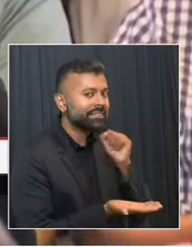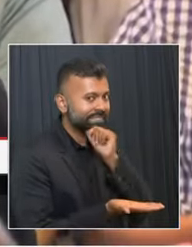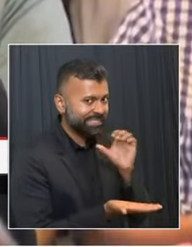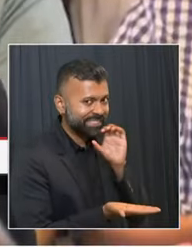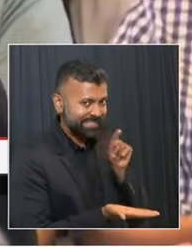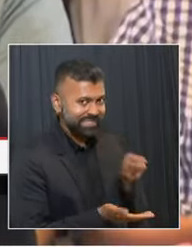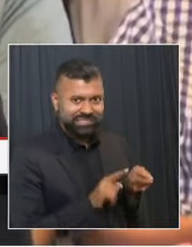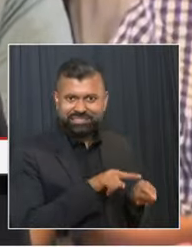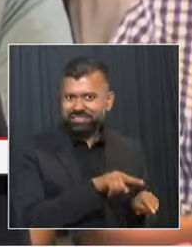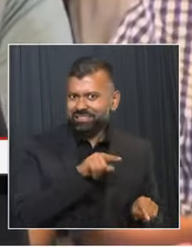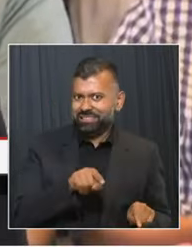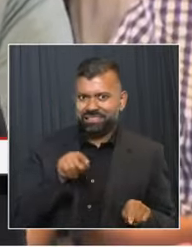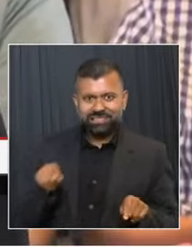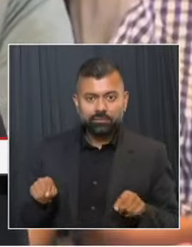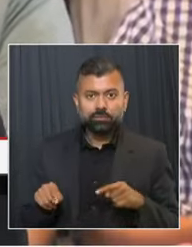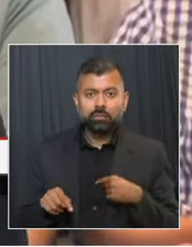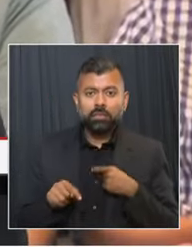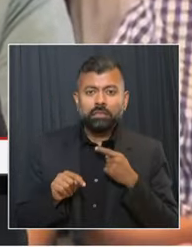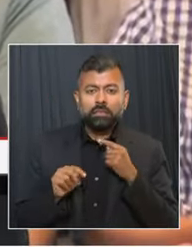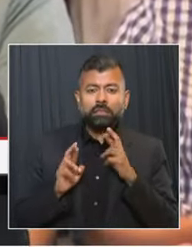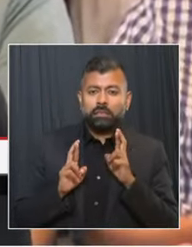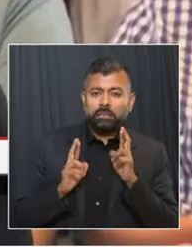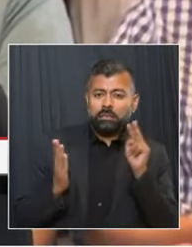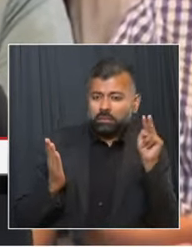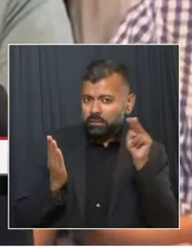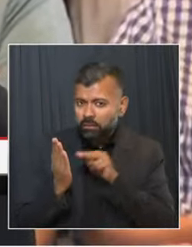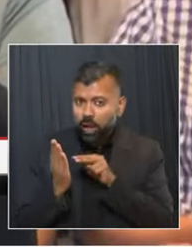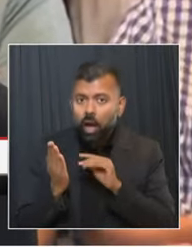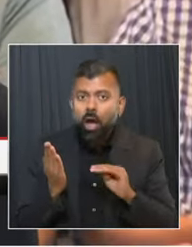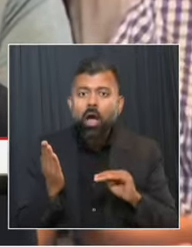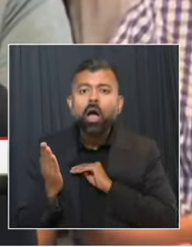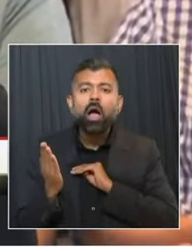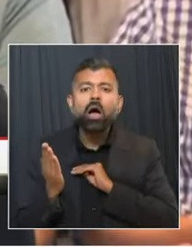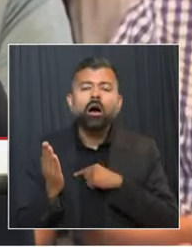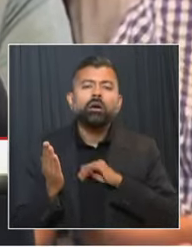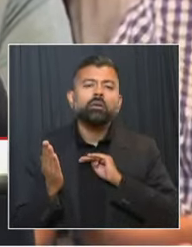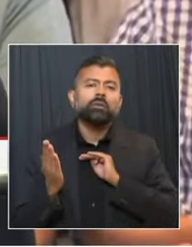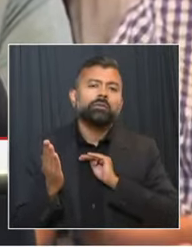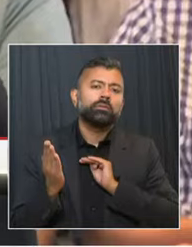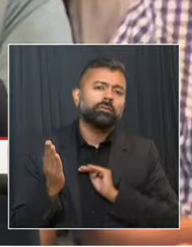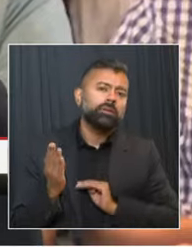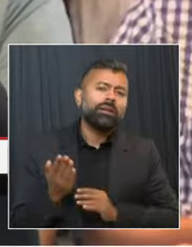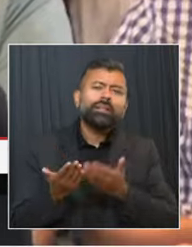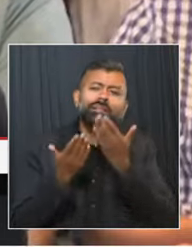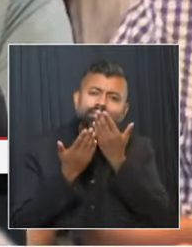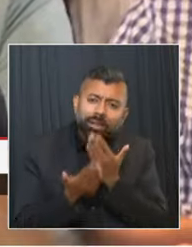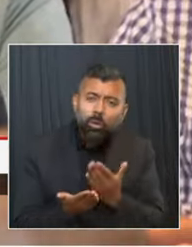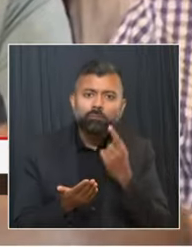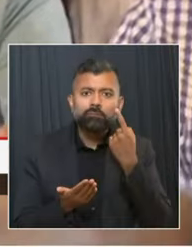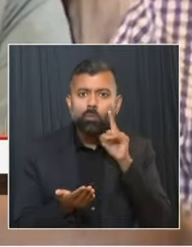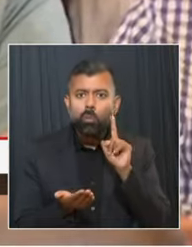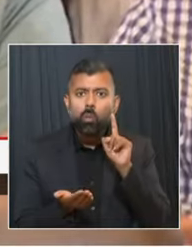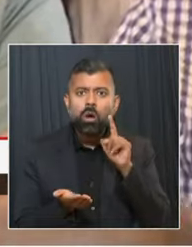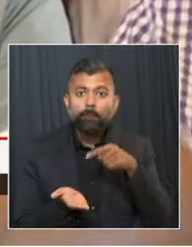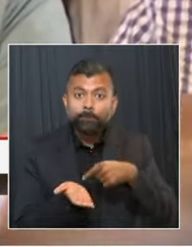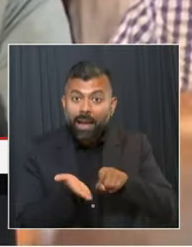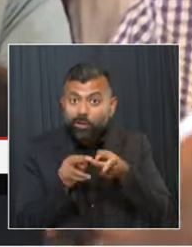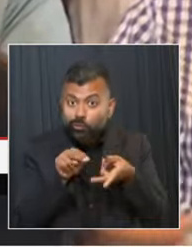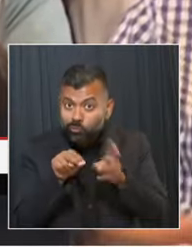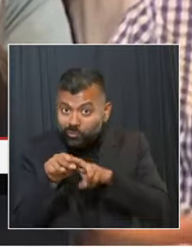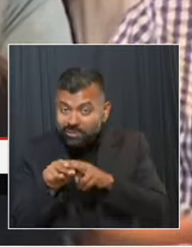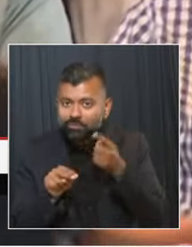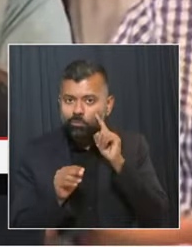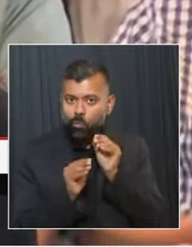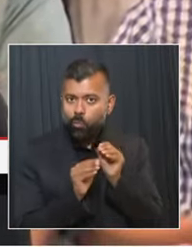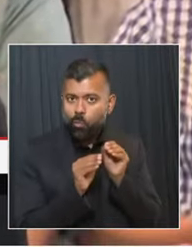those categories. Want to especially thank you for the pay raise for OUC workers. That is so important. Enthusiastic